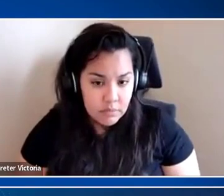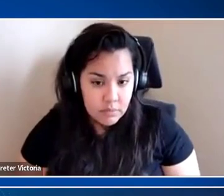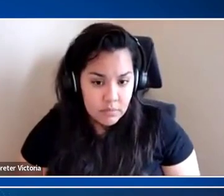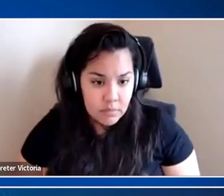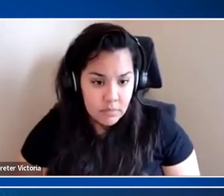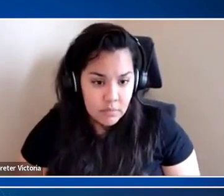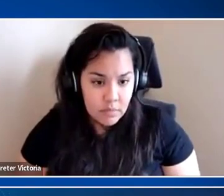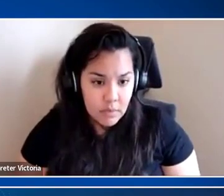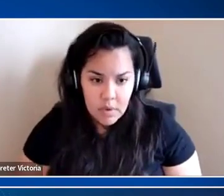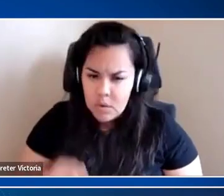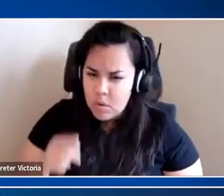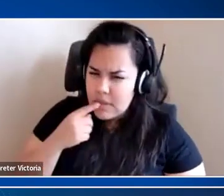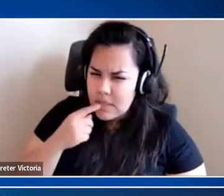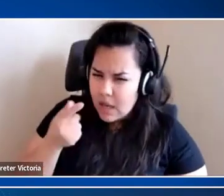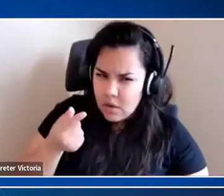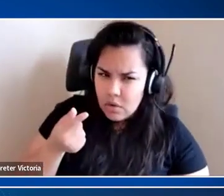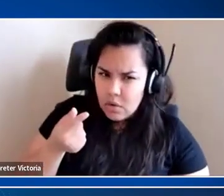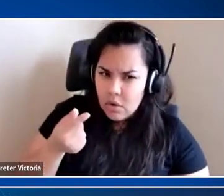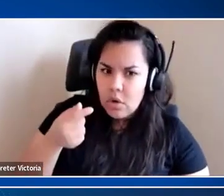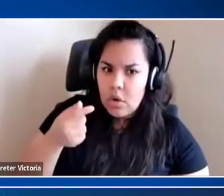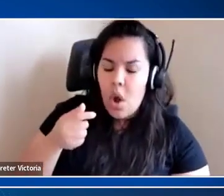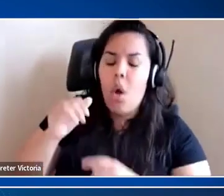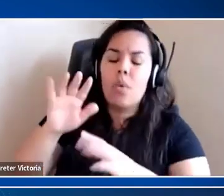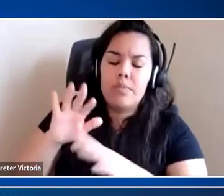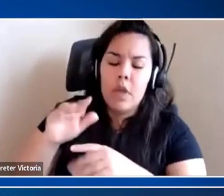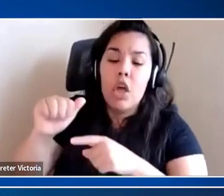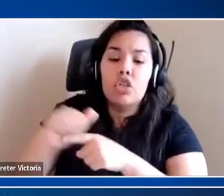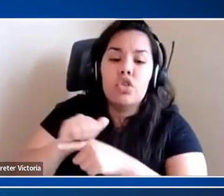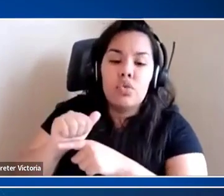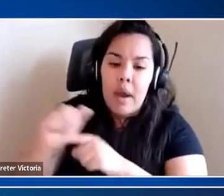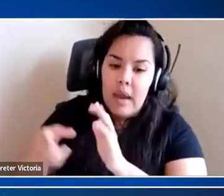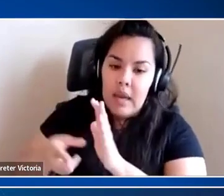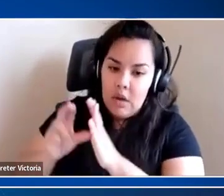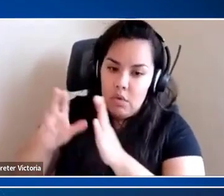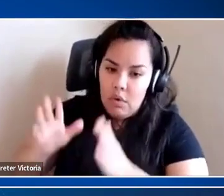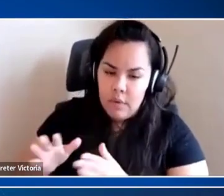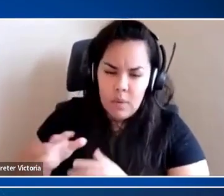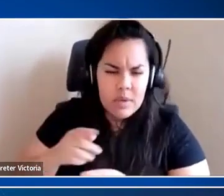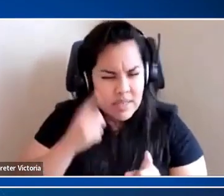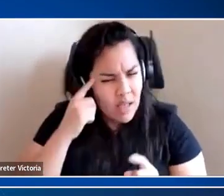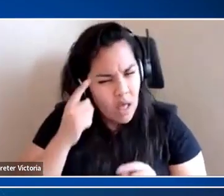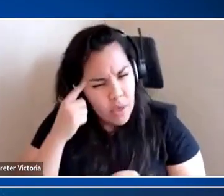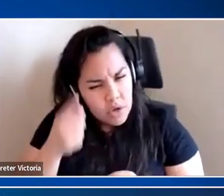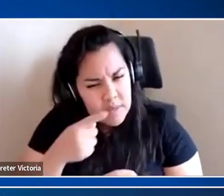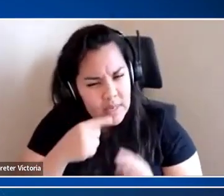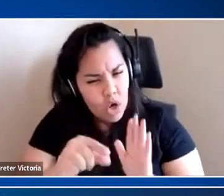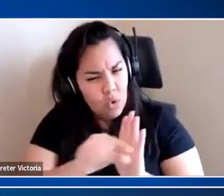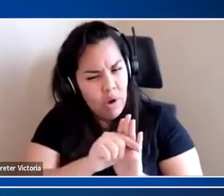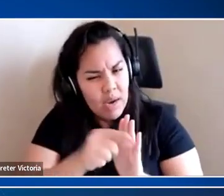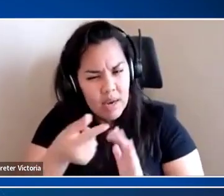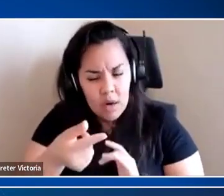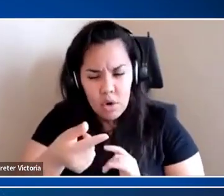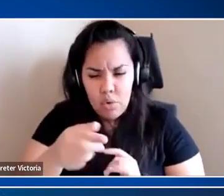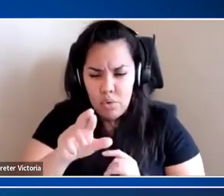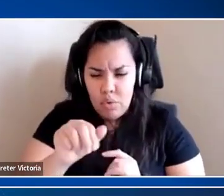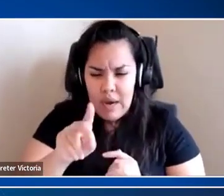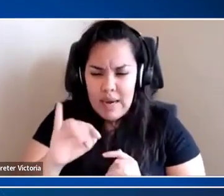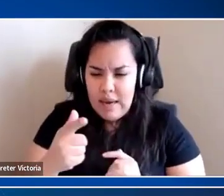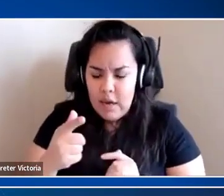You say grading? I'm sorry, training of reviewers. Training. Oh, okay. Great. I'm sorry. Yes.